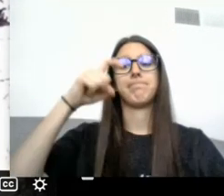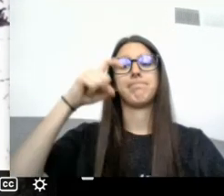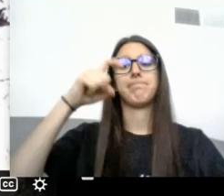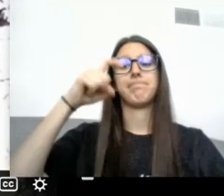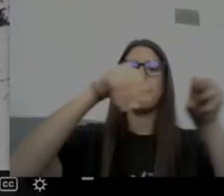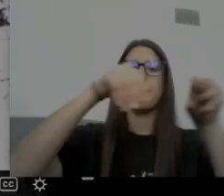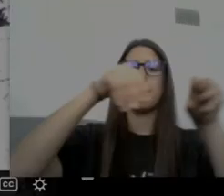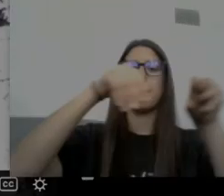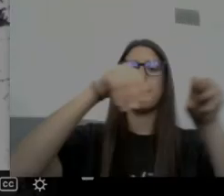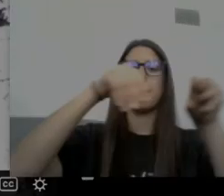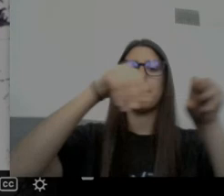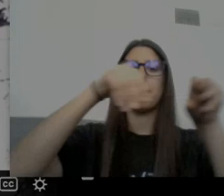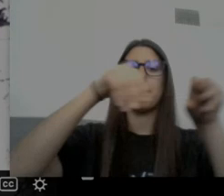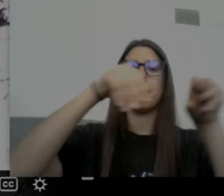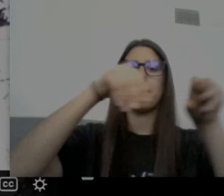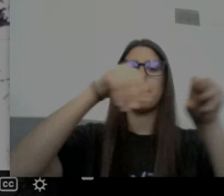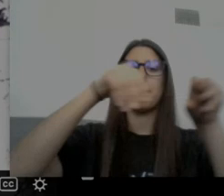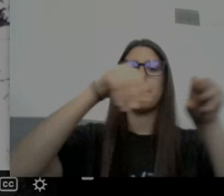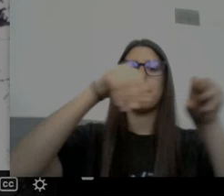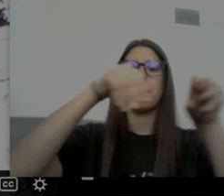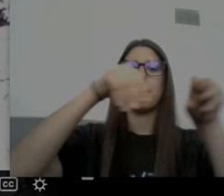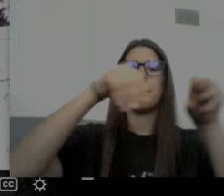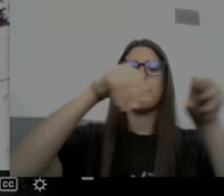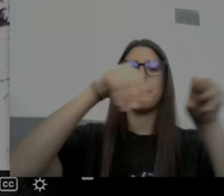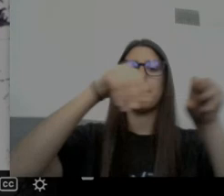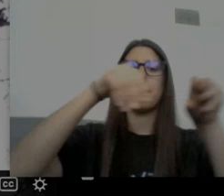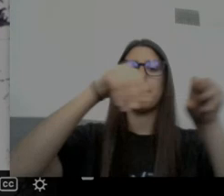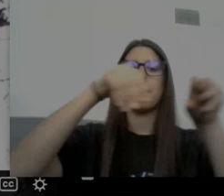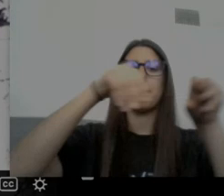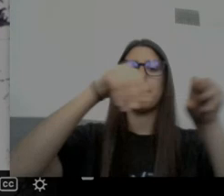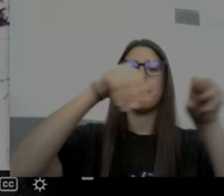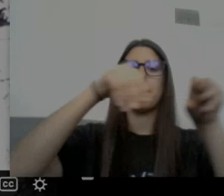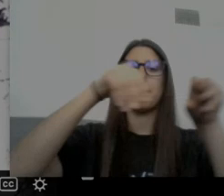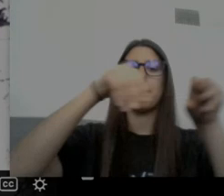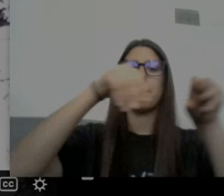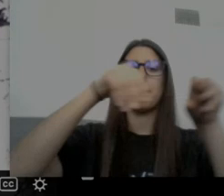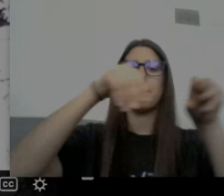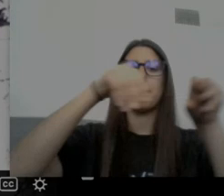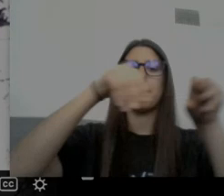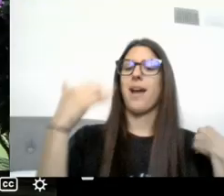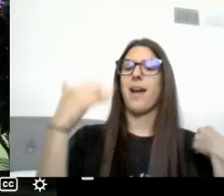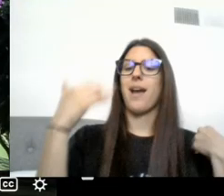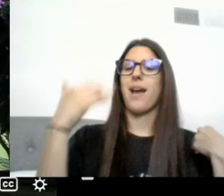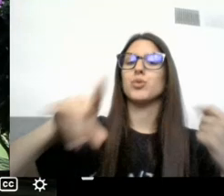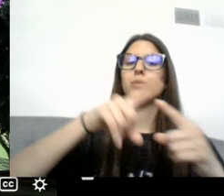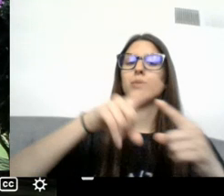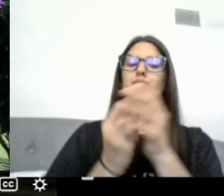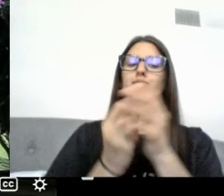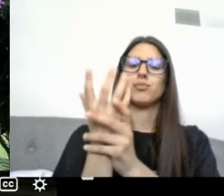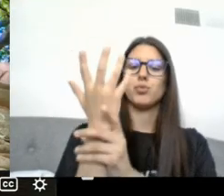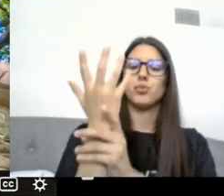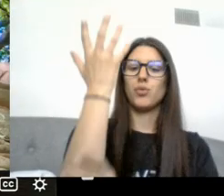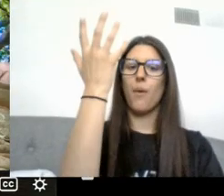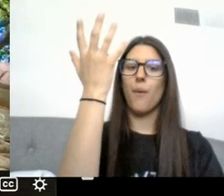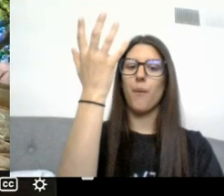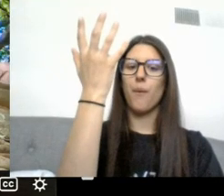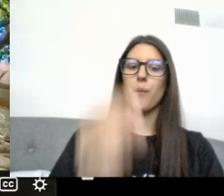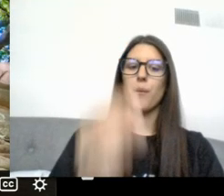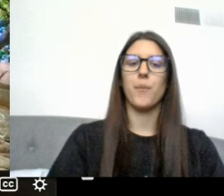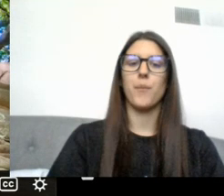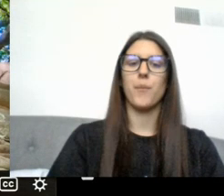bigger so that it has room to grow. You can find interesting plants all around you. Plants growing outside, plants